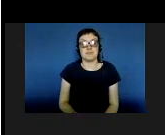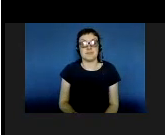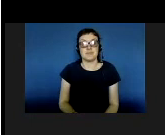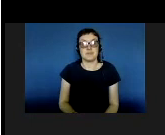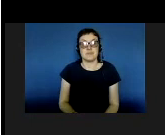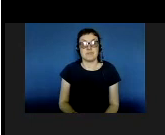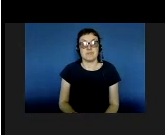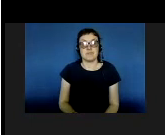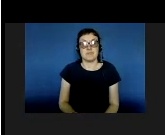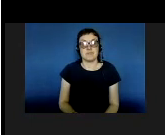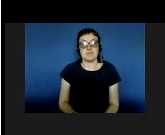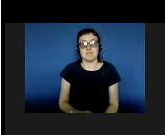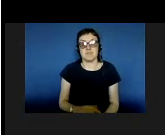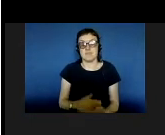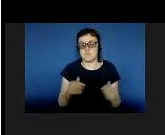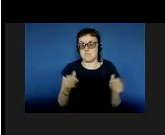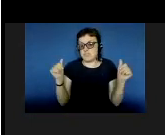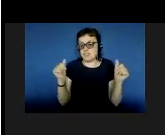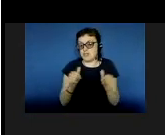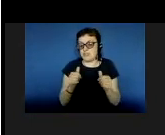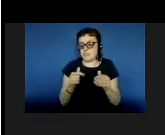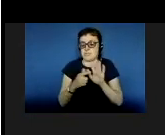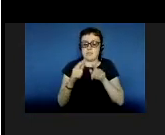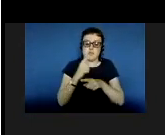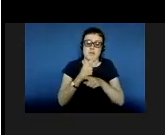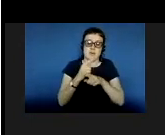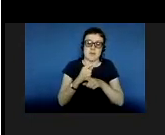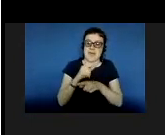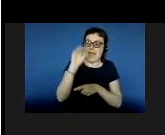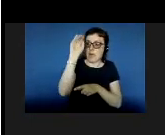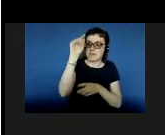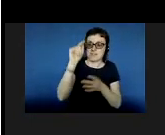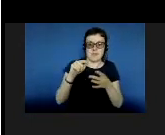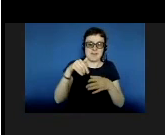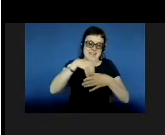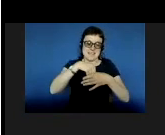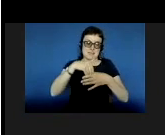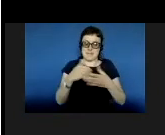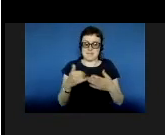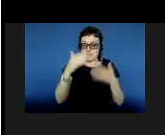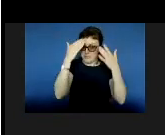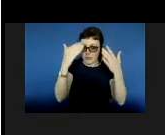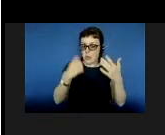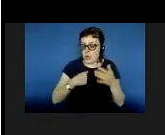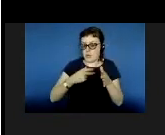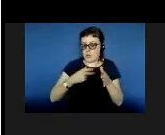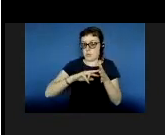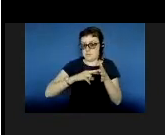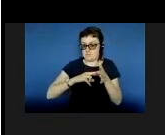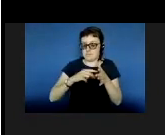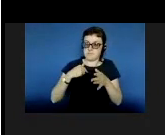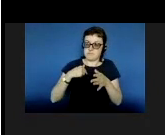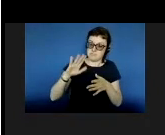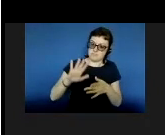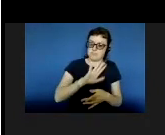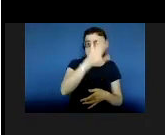So just to briefly introduce Outside In, for those of you who maybe don't know who we are a